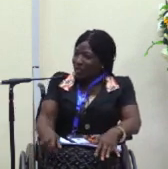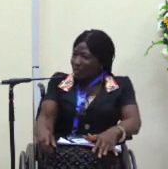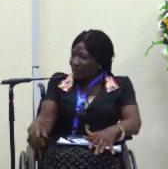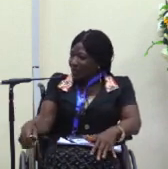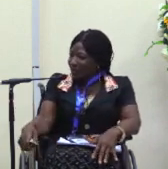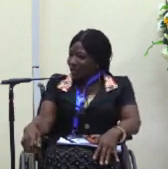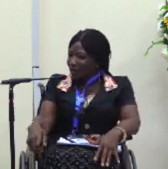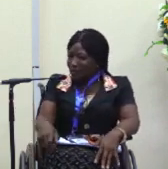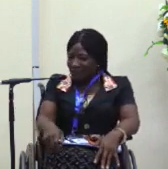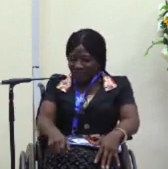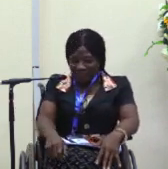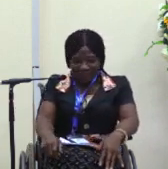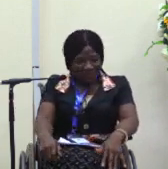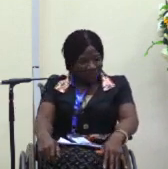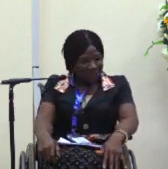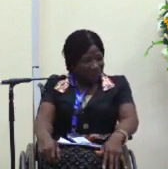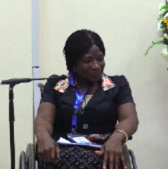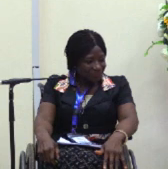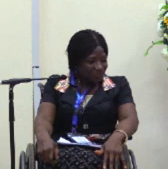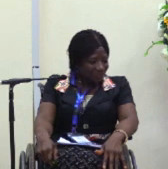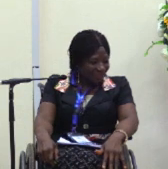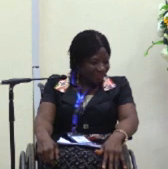me welcome my panelists.